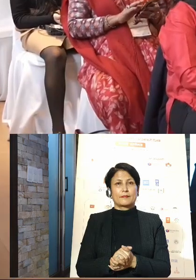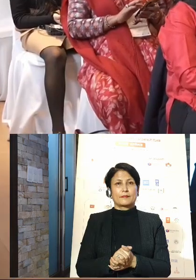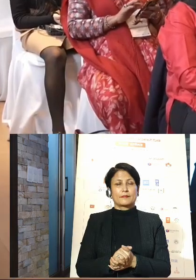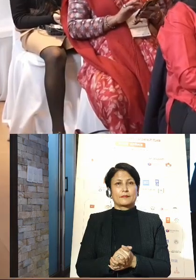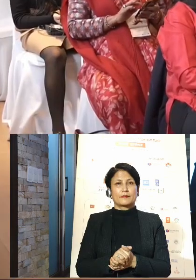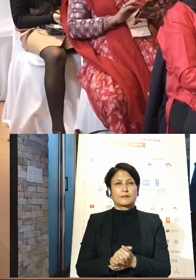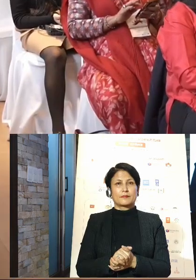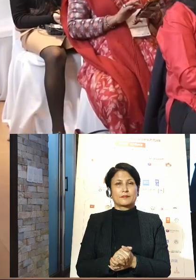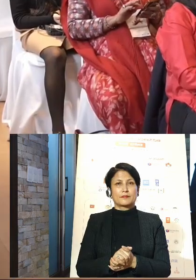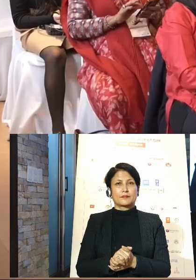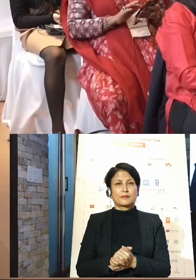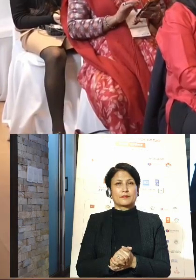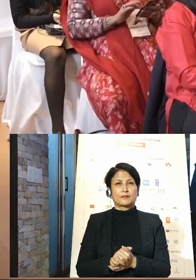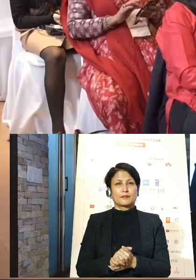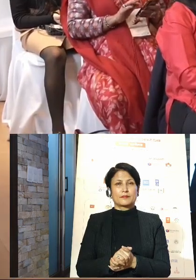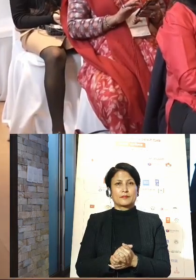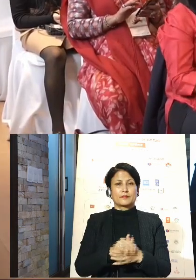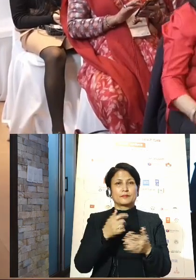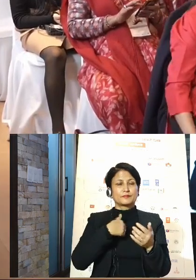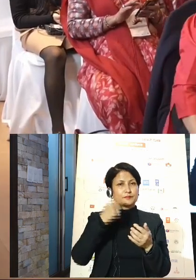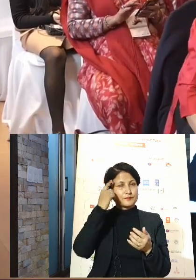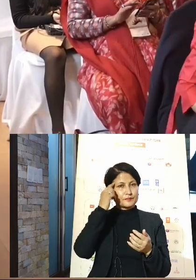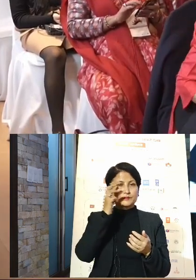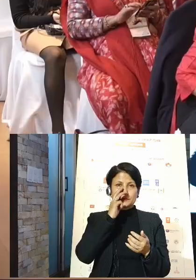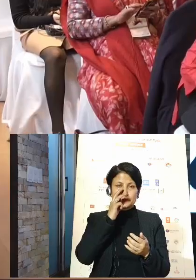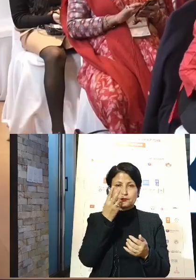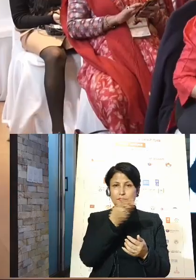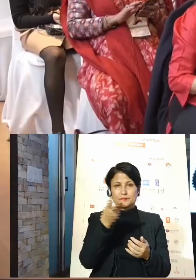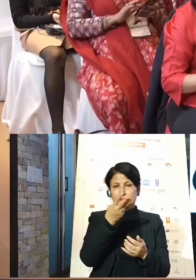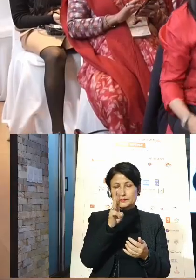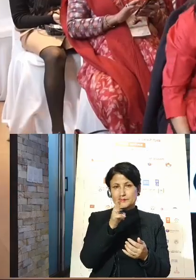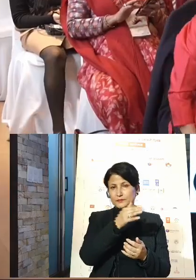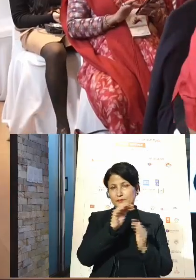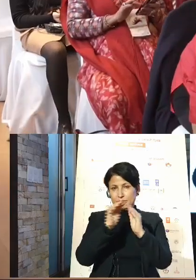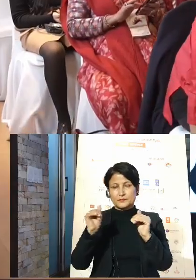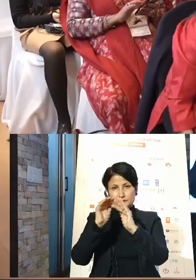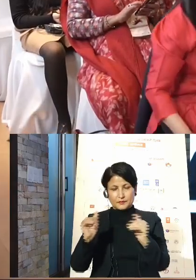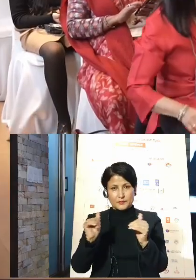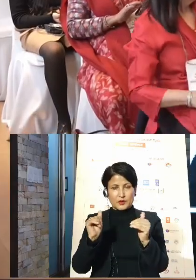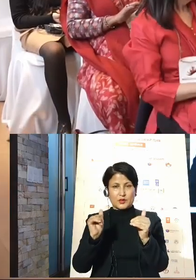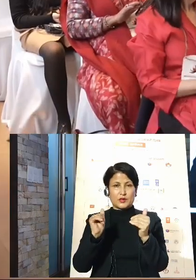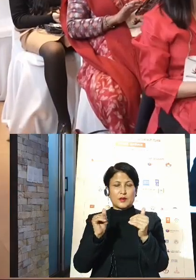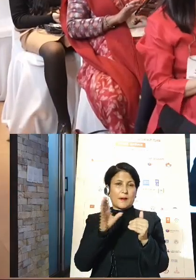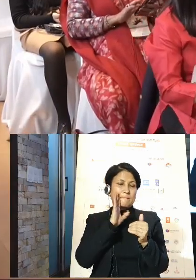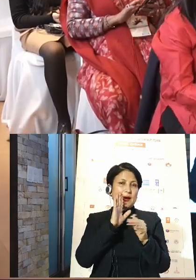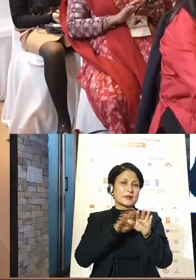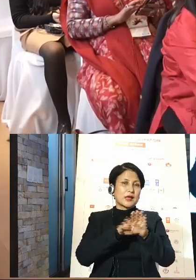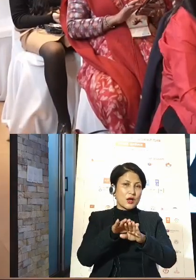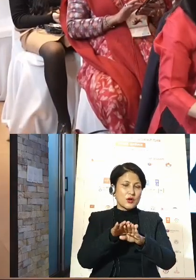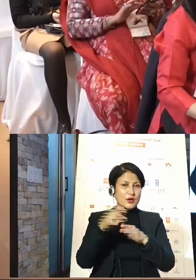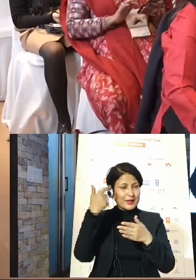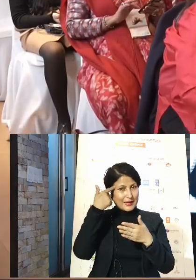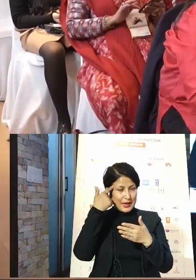Yeah, I think I found that the three of you have given very, very different narratives and very enlightening ones also, so thank you for